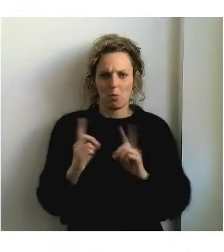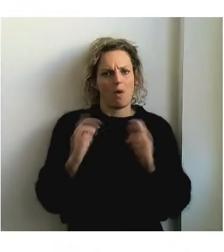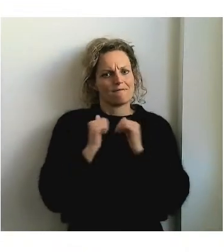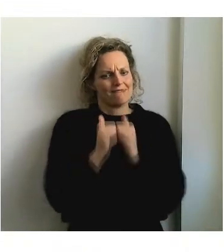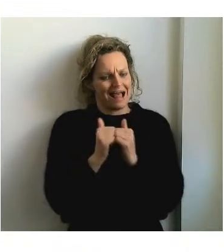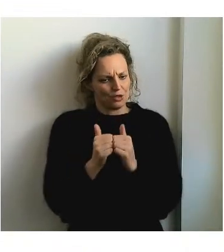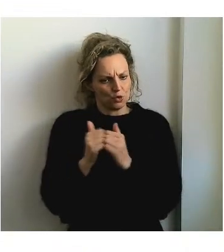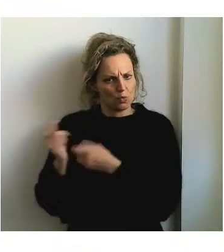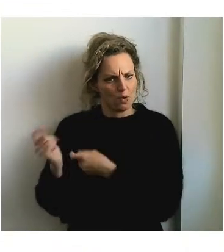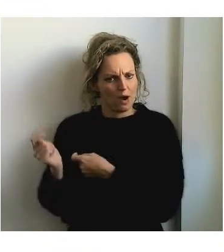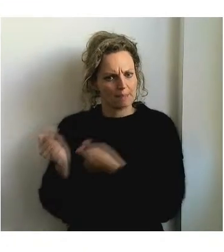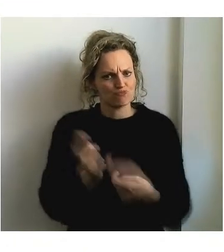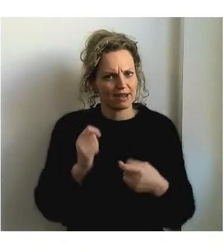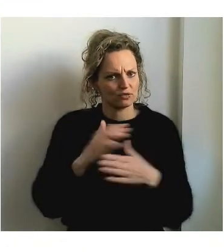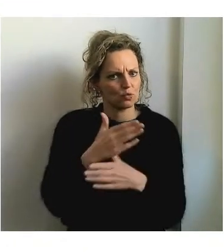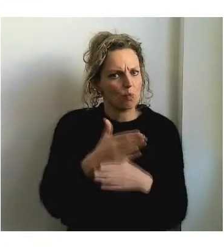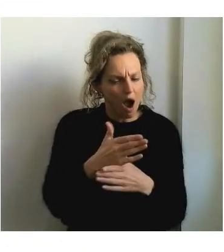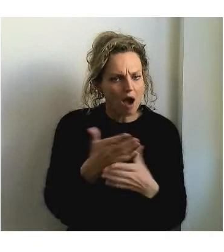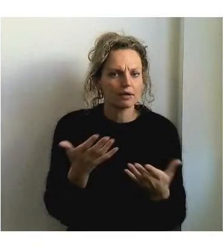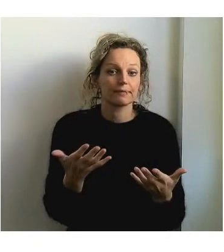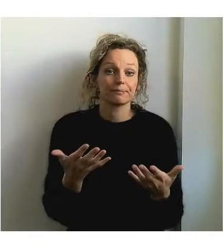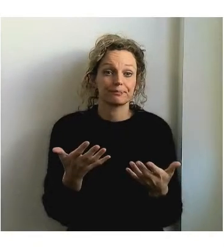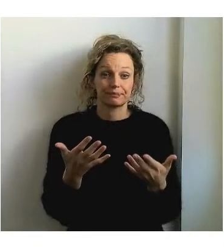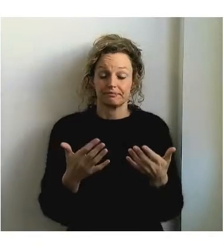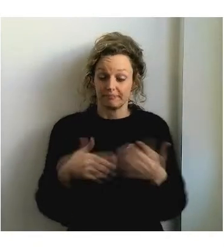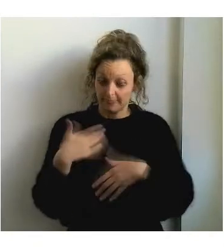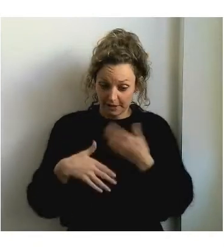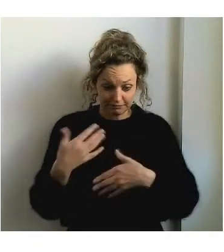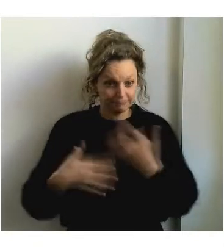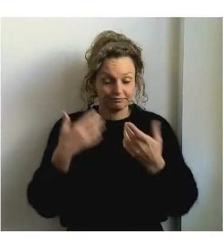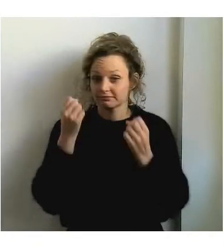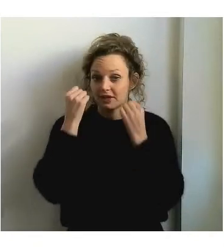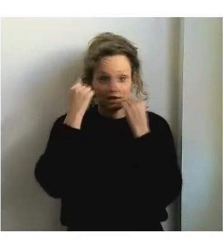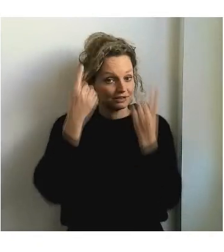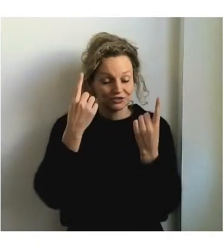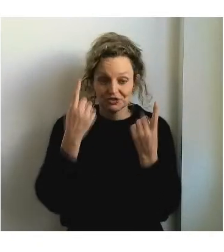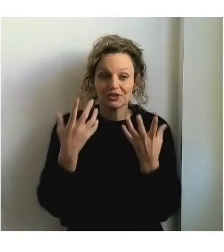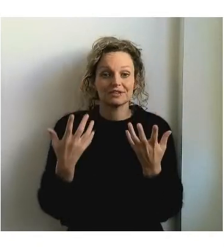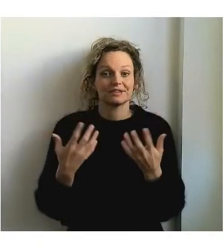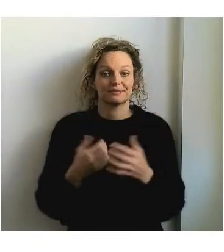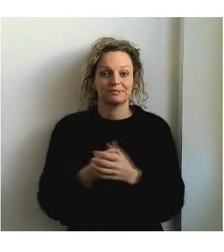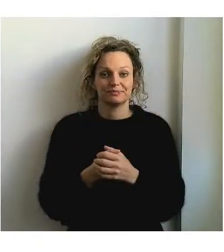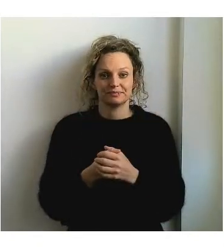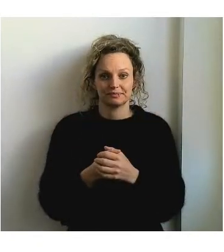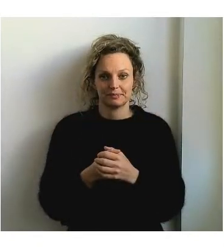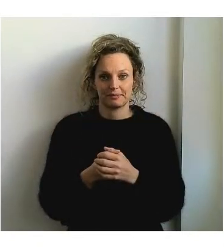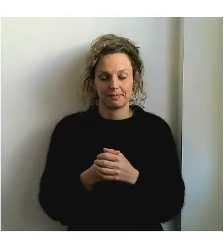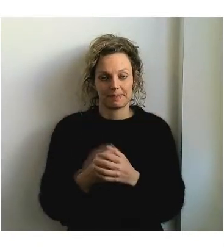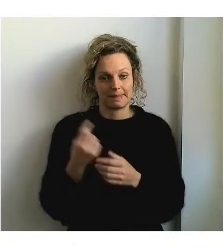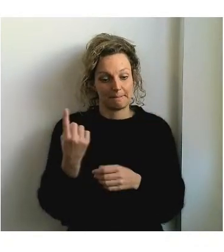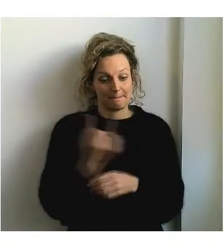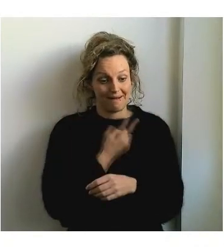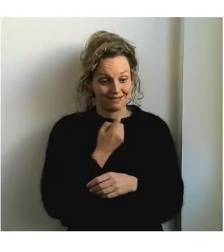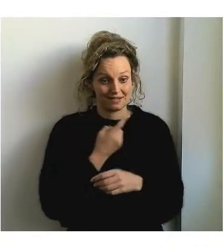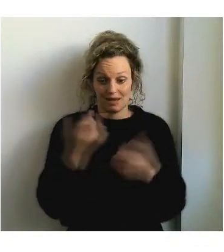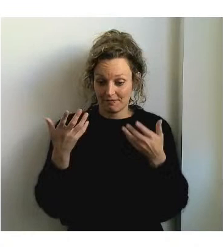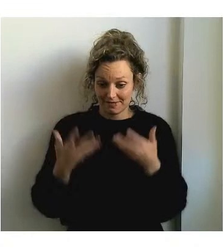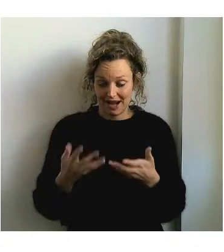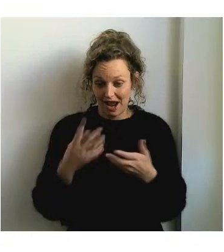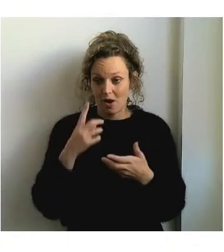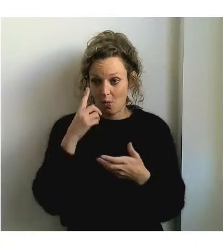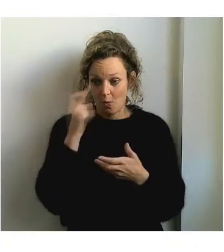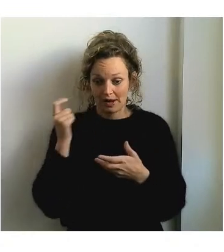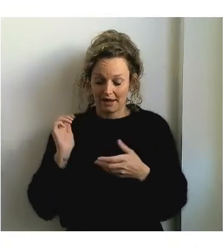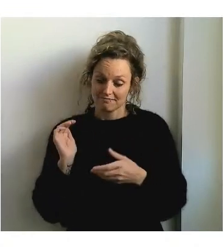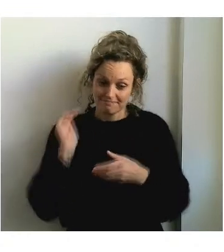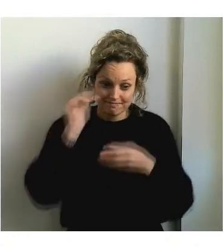understood what and how I am doing that. You know, I've seen myself able to move into that diversity